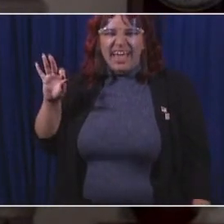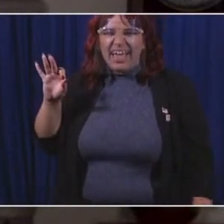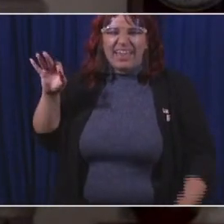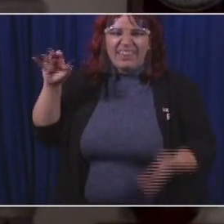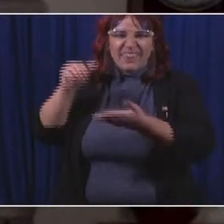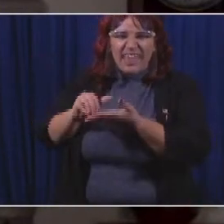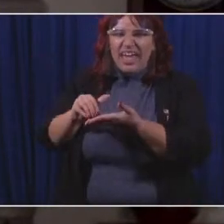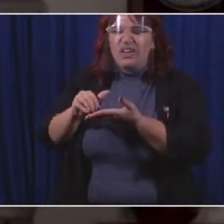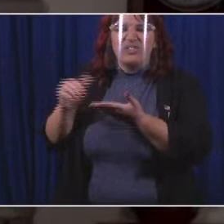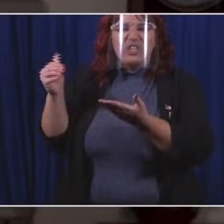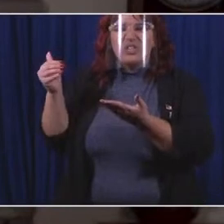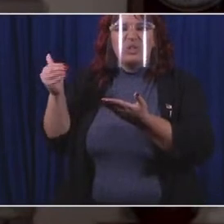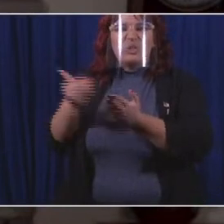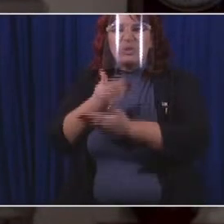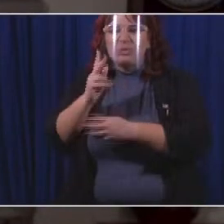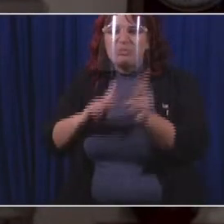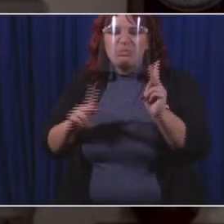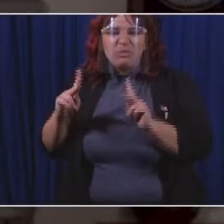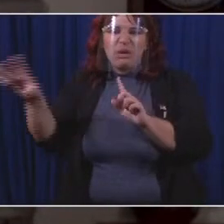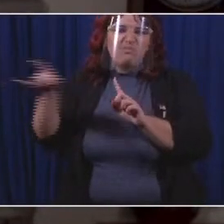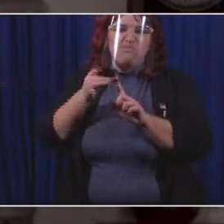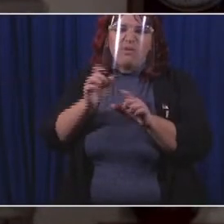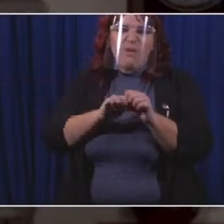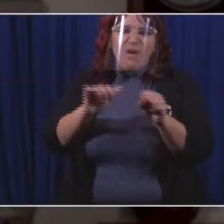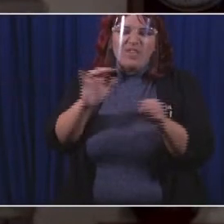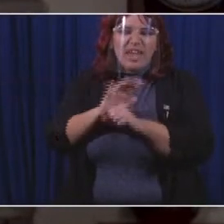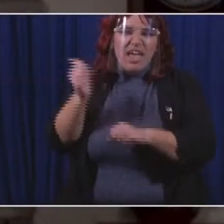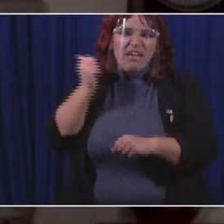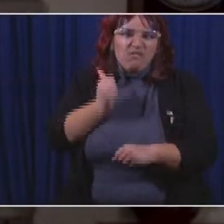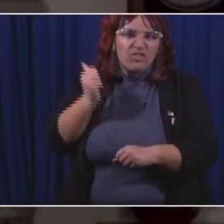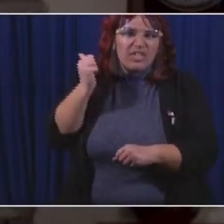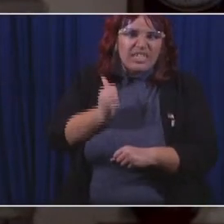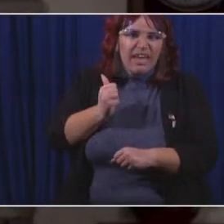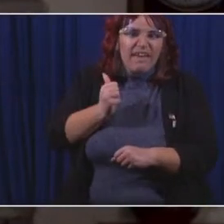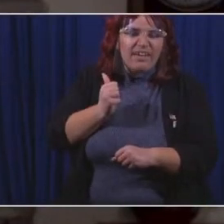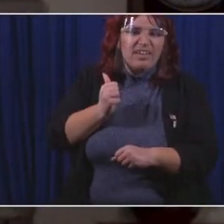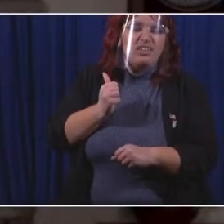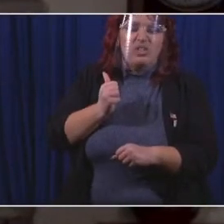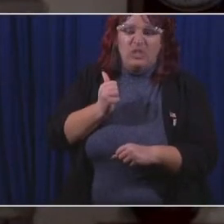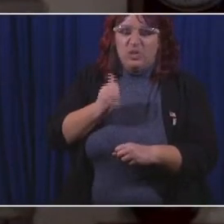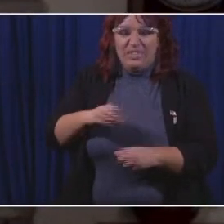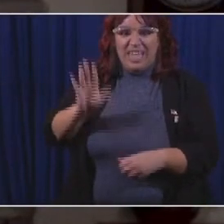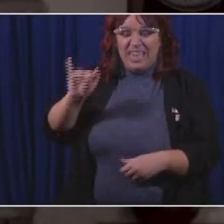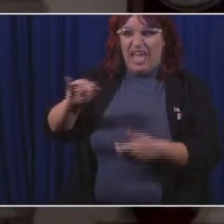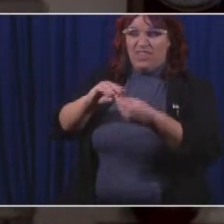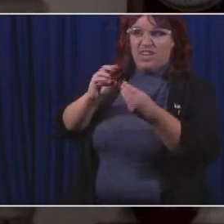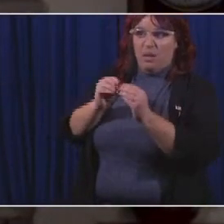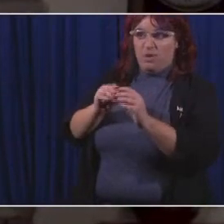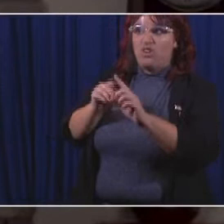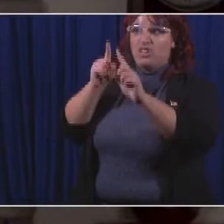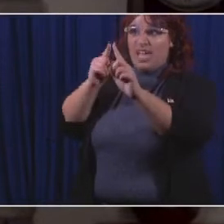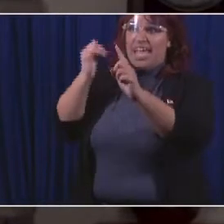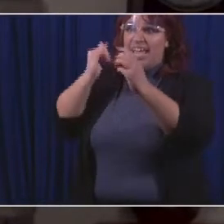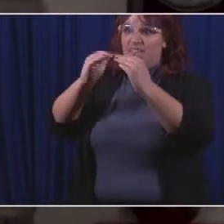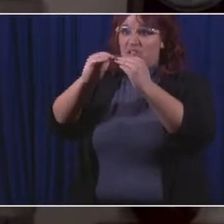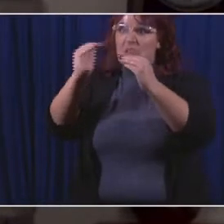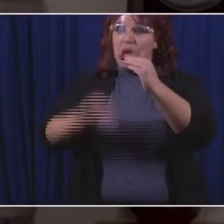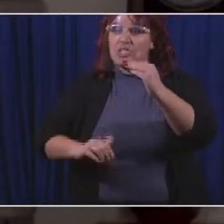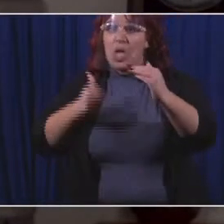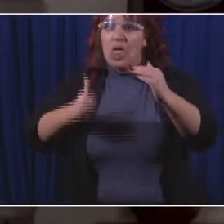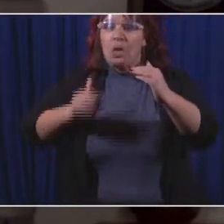ending the statewide curfew, the 10 p.m. cutoff? How should bars and restaurants plan for January and February?